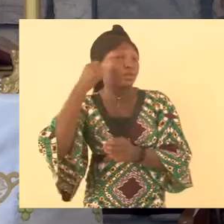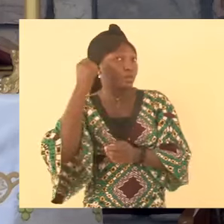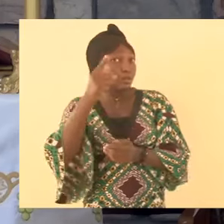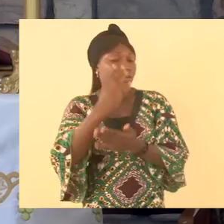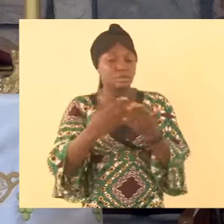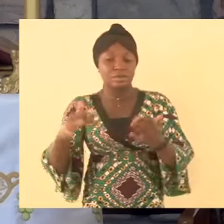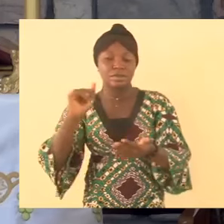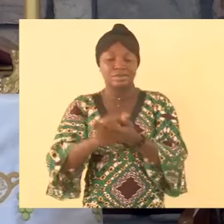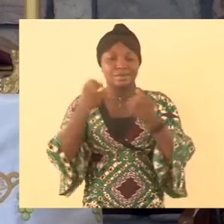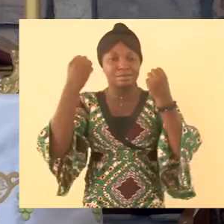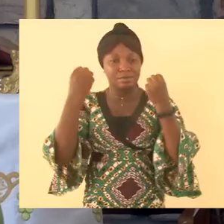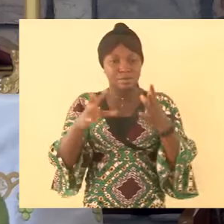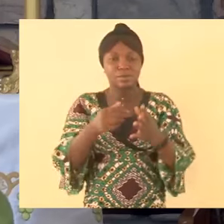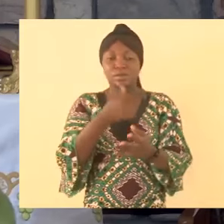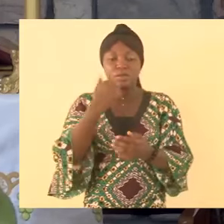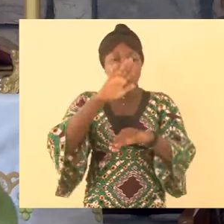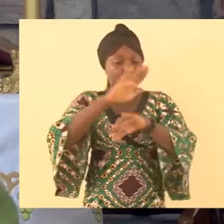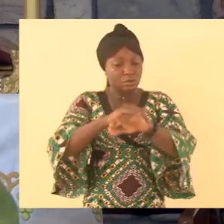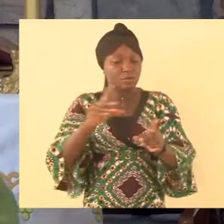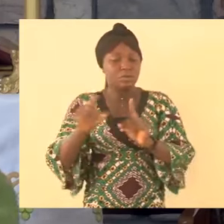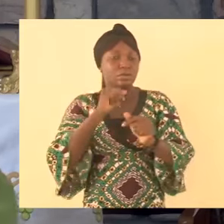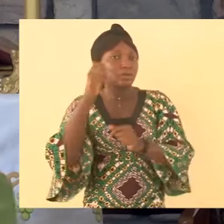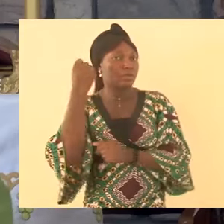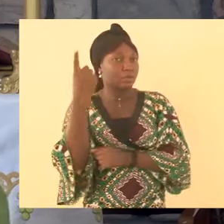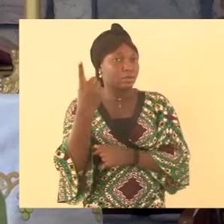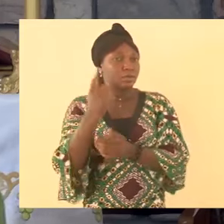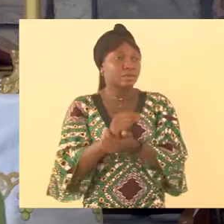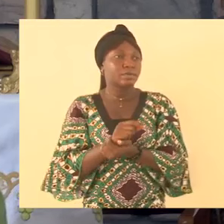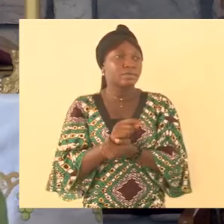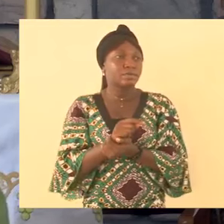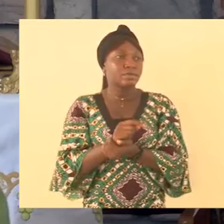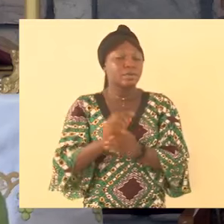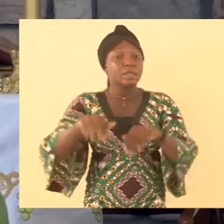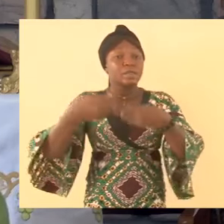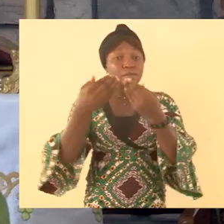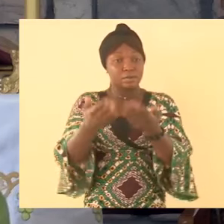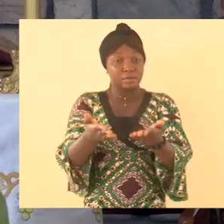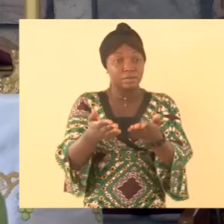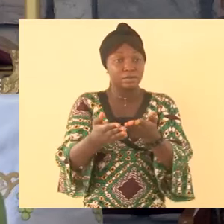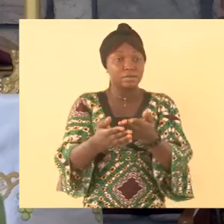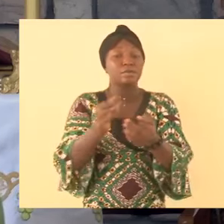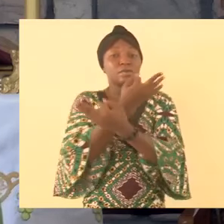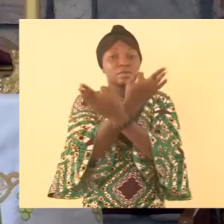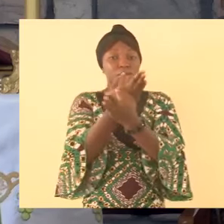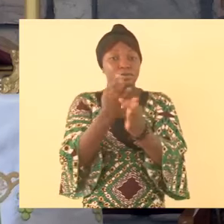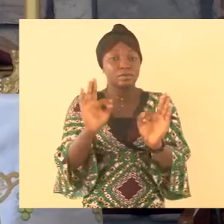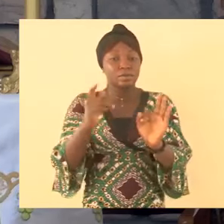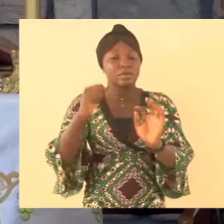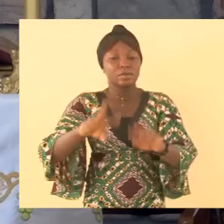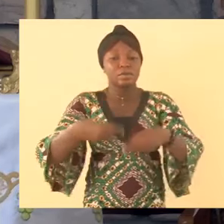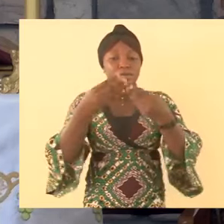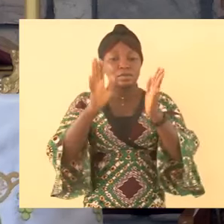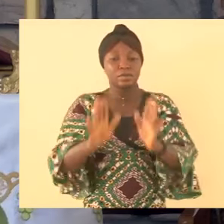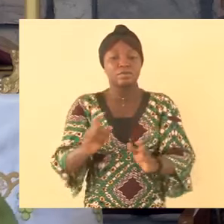She understood something that many who hoard do not understand. Giving liberates the